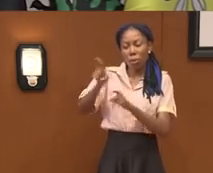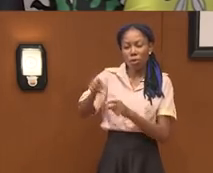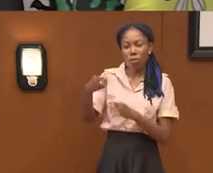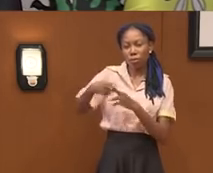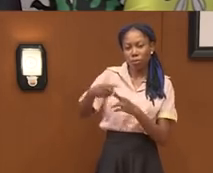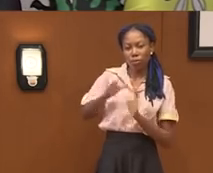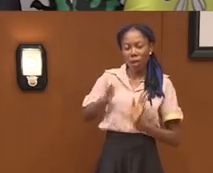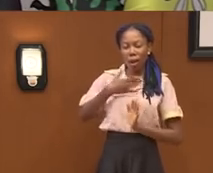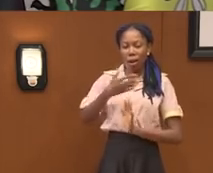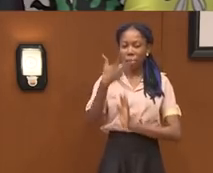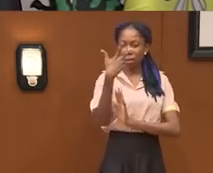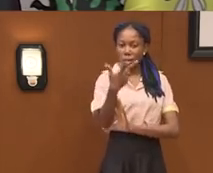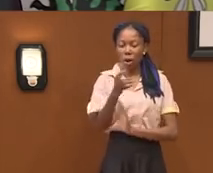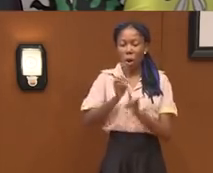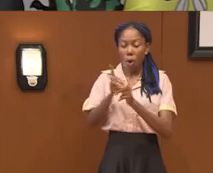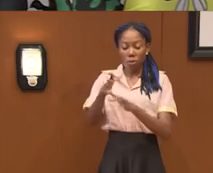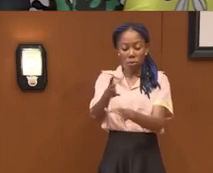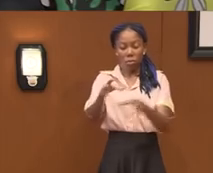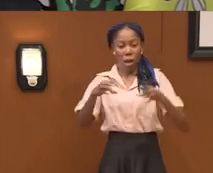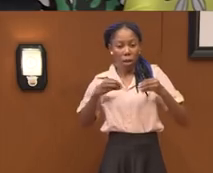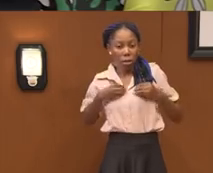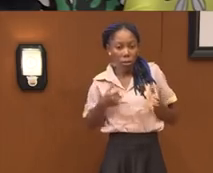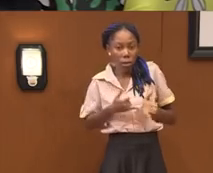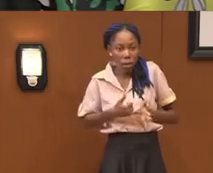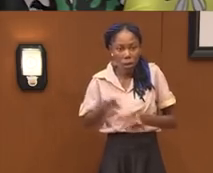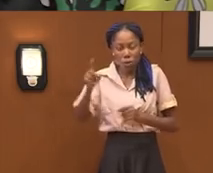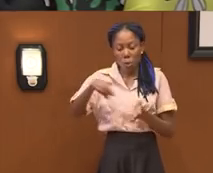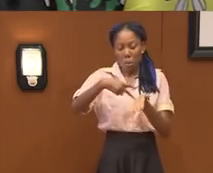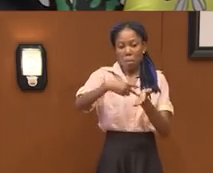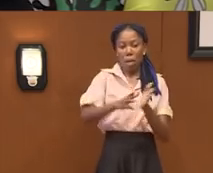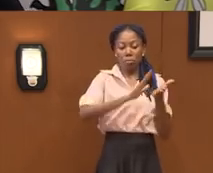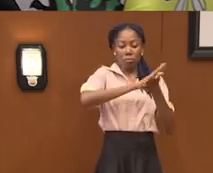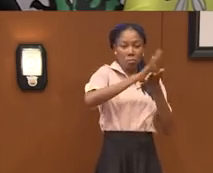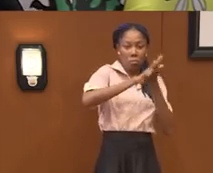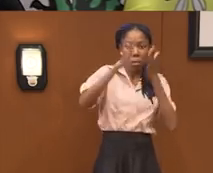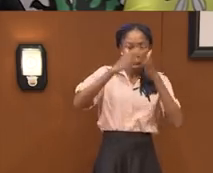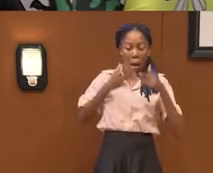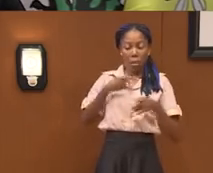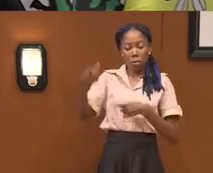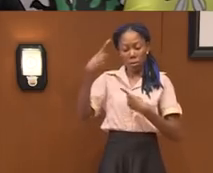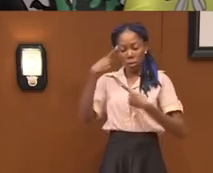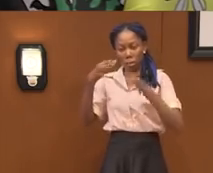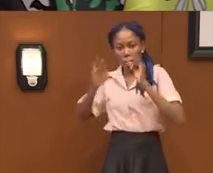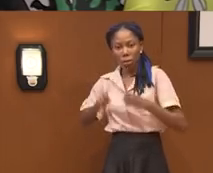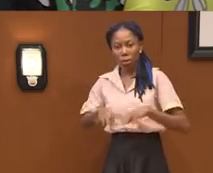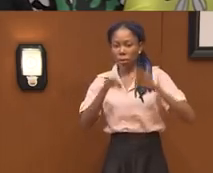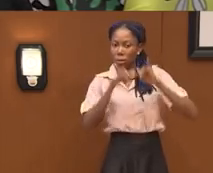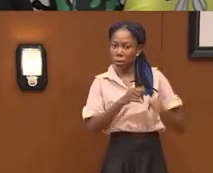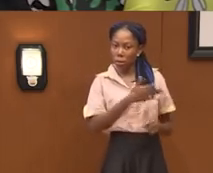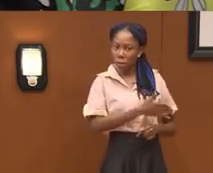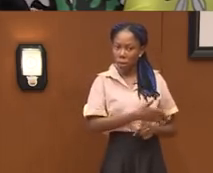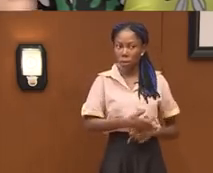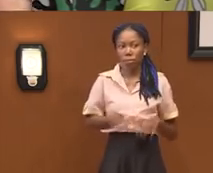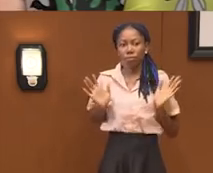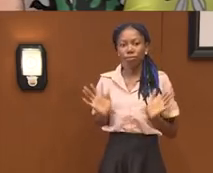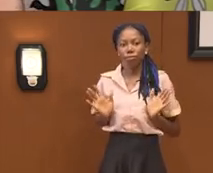third option is take it as it is. You spend your money on the premises and you decide to live in it by that. And when you are leaving, you